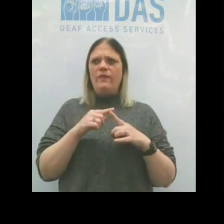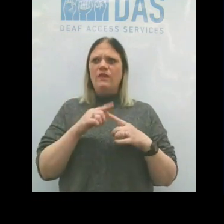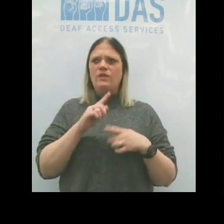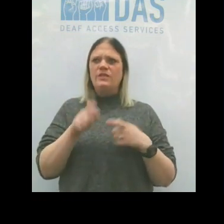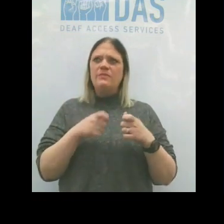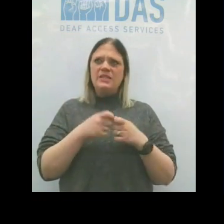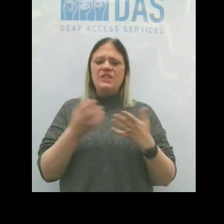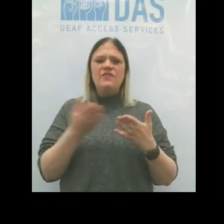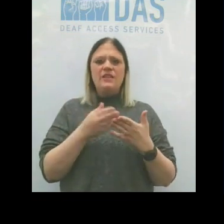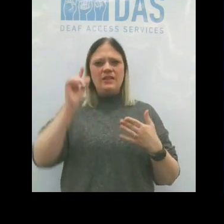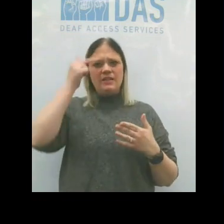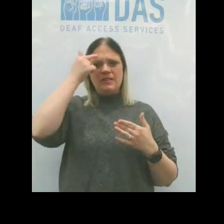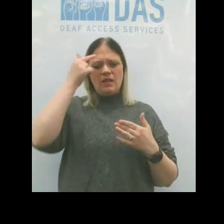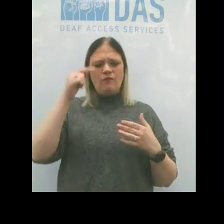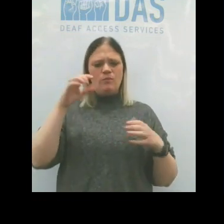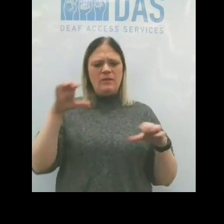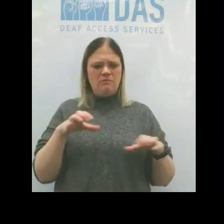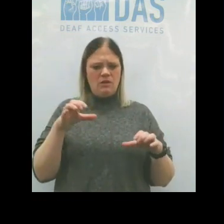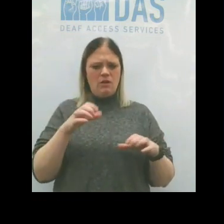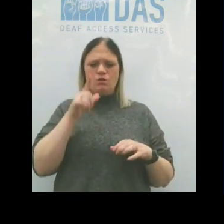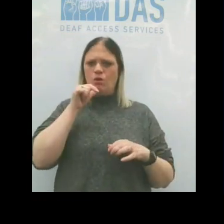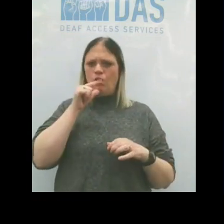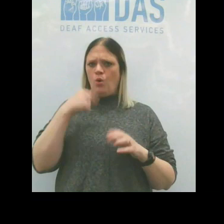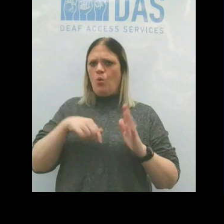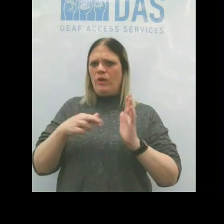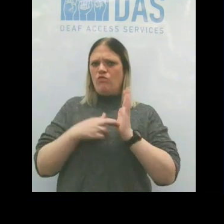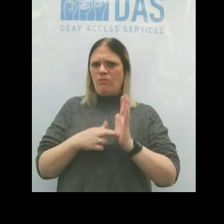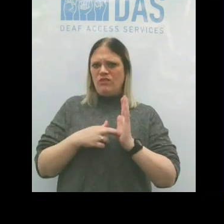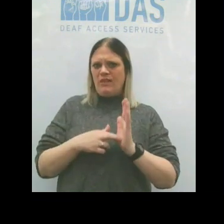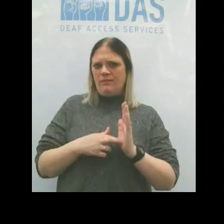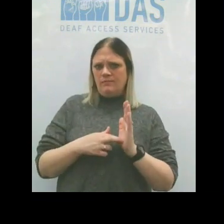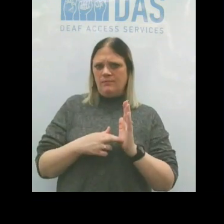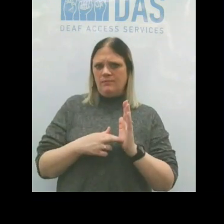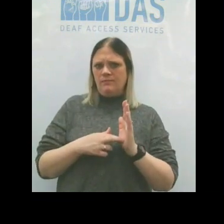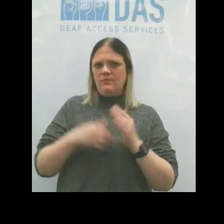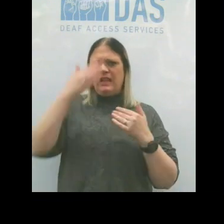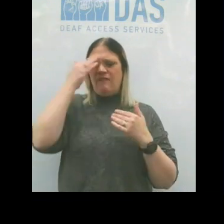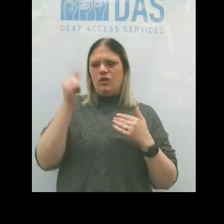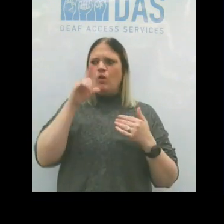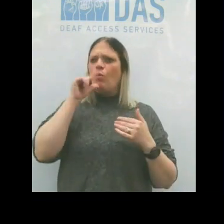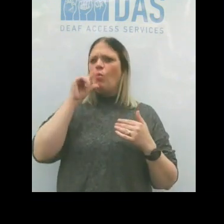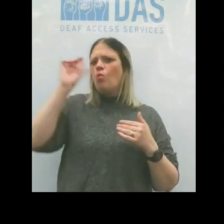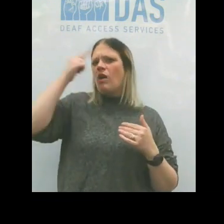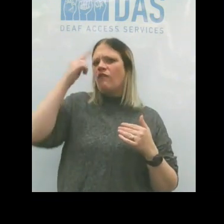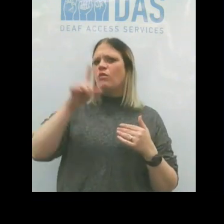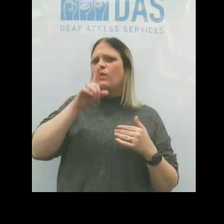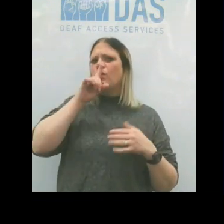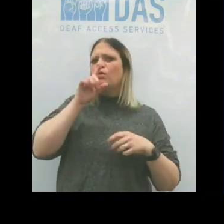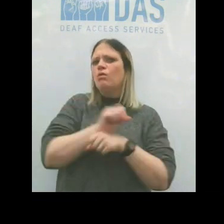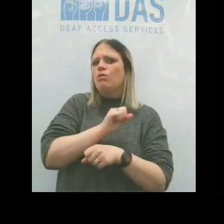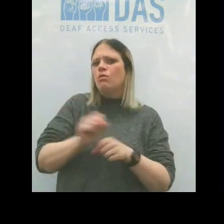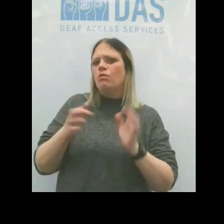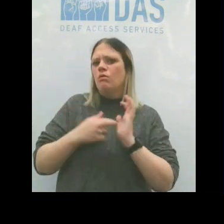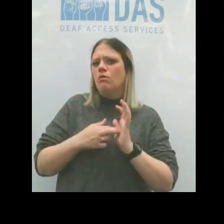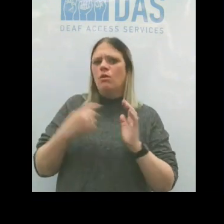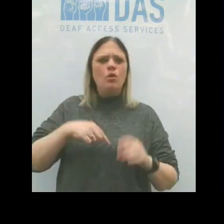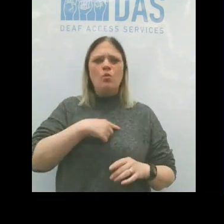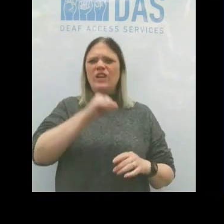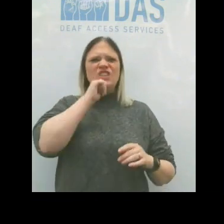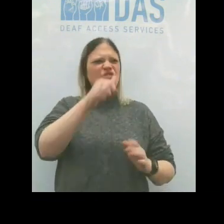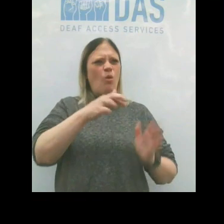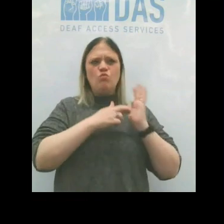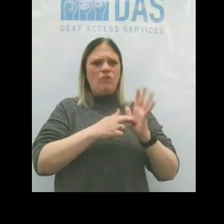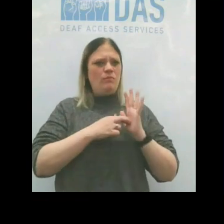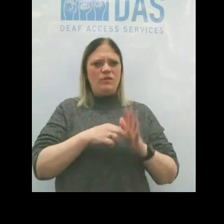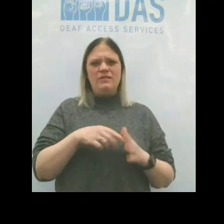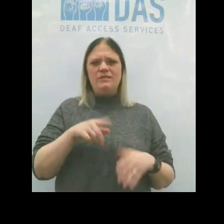government does and who we represent, but too many people forget who government truly represents. We do not represent taxpayers in